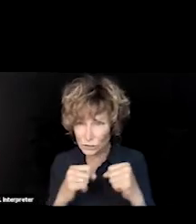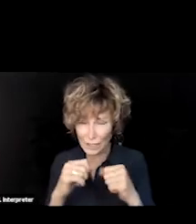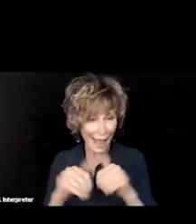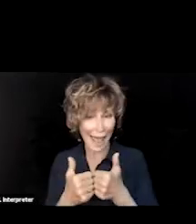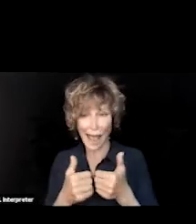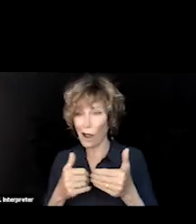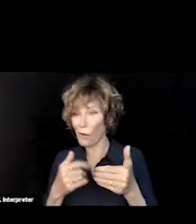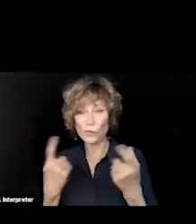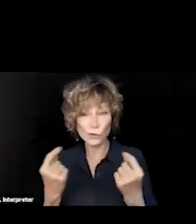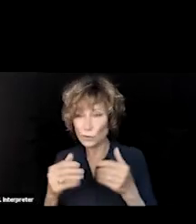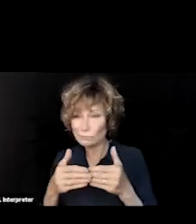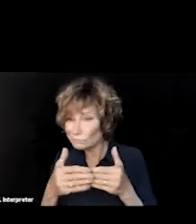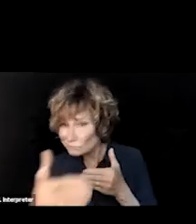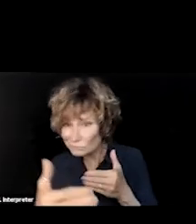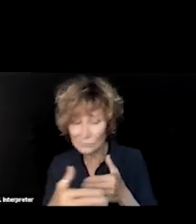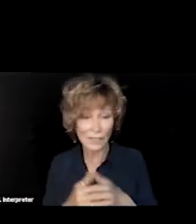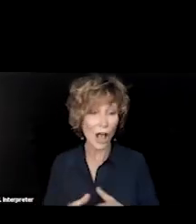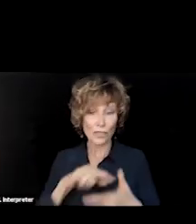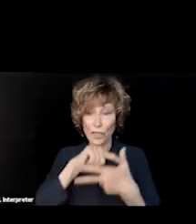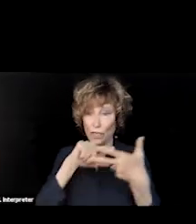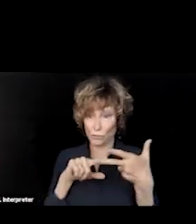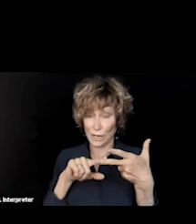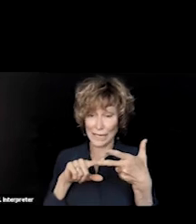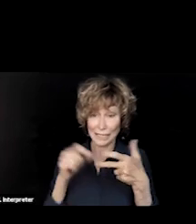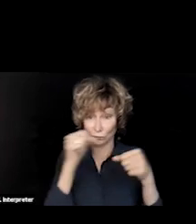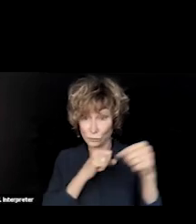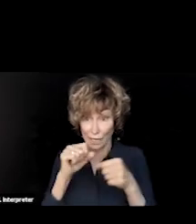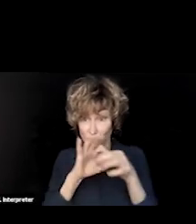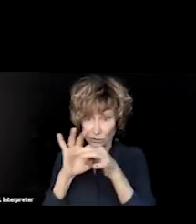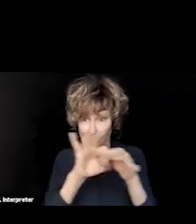forward? These 3 parts of strategy are interconnected,